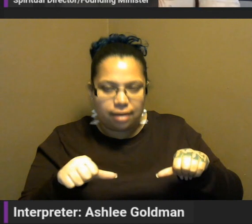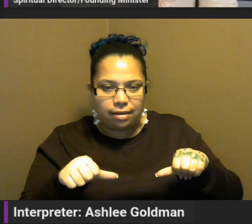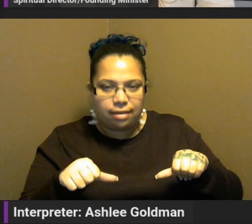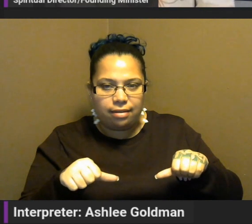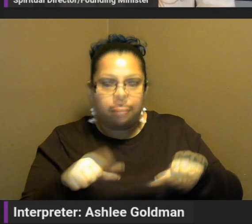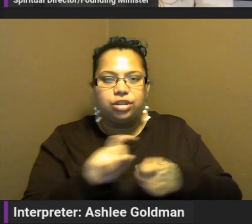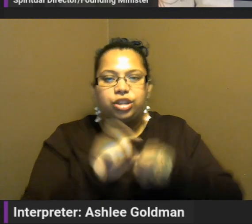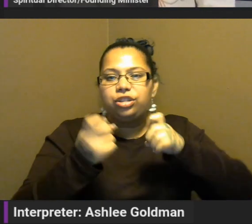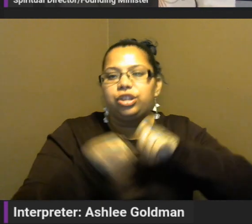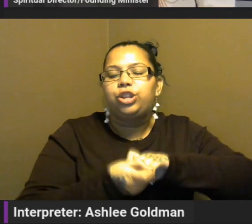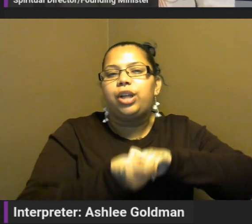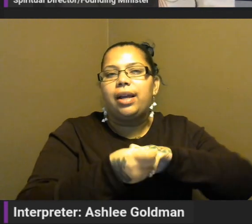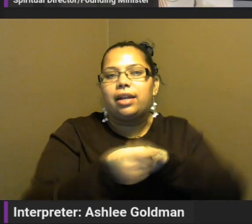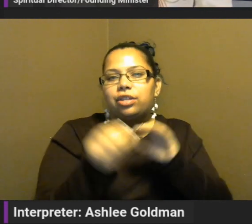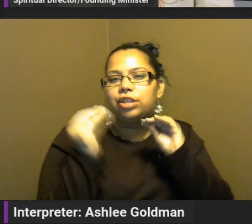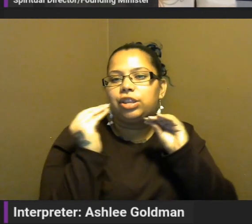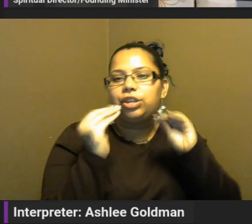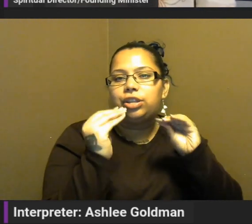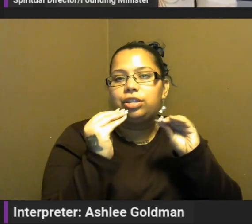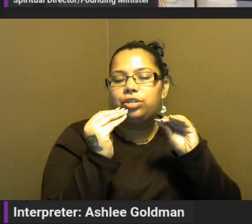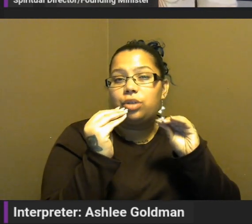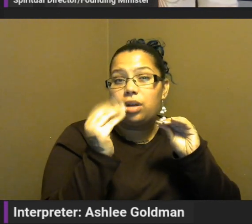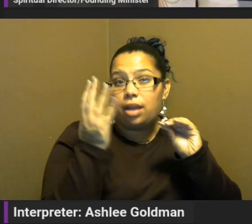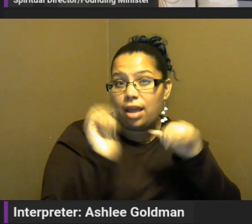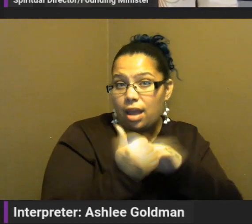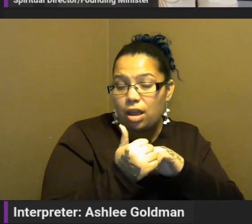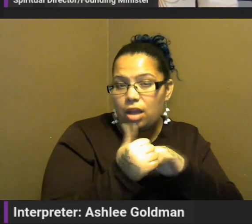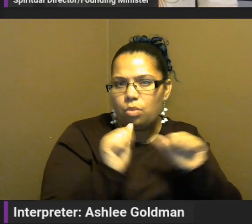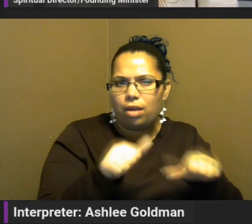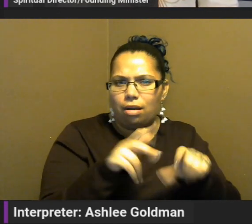it applicable and relevant to the world.